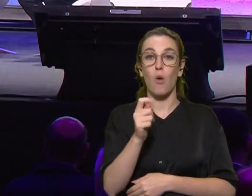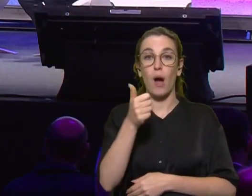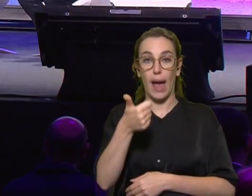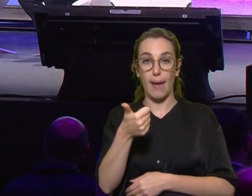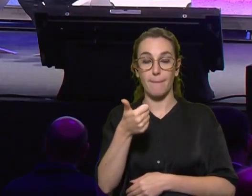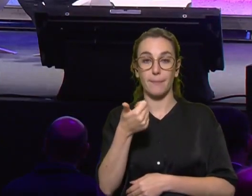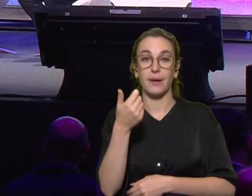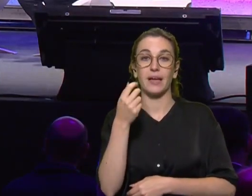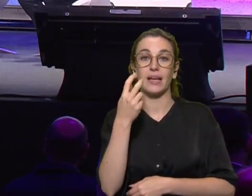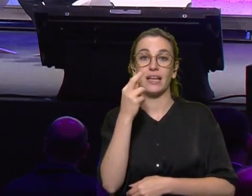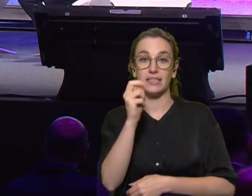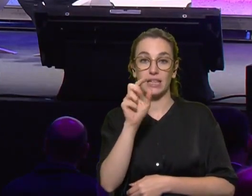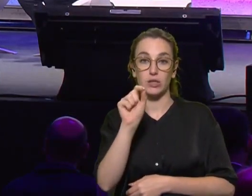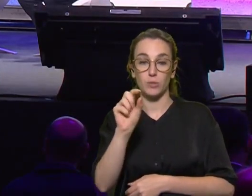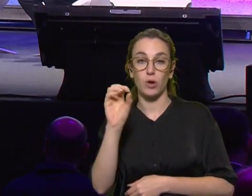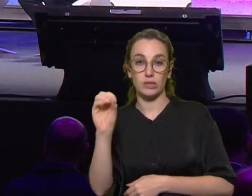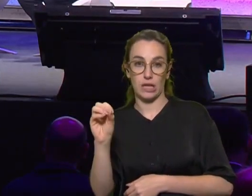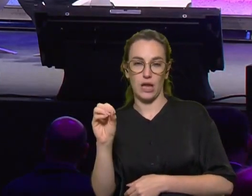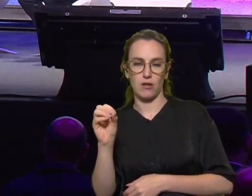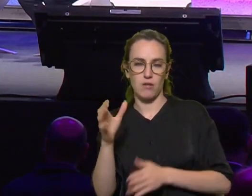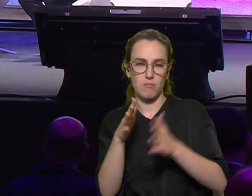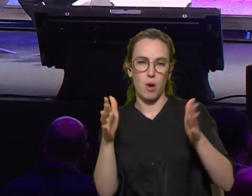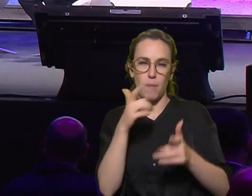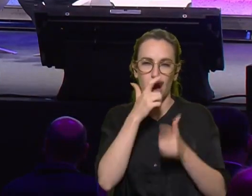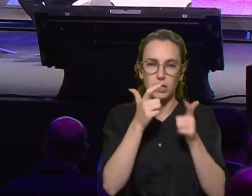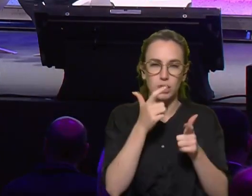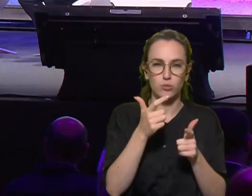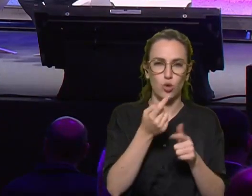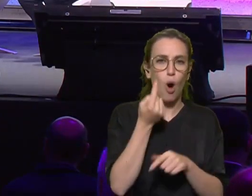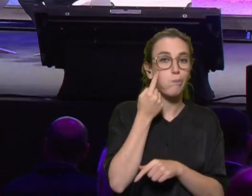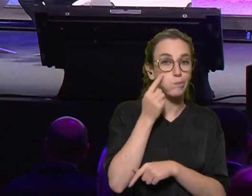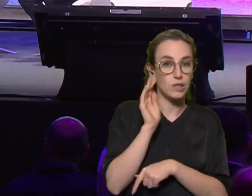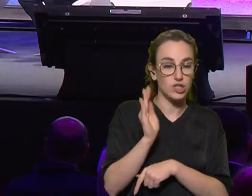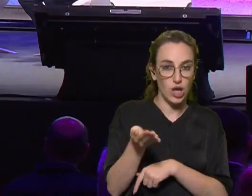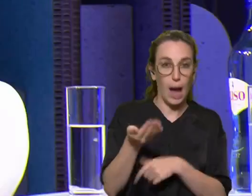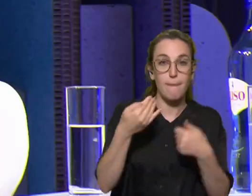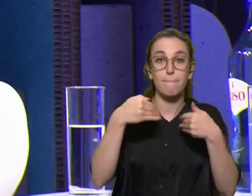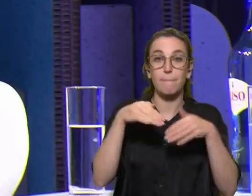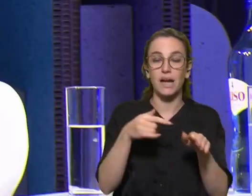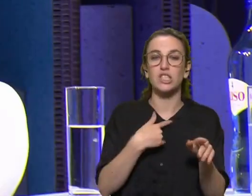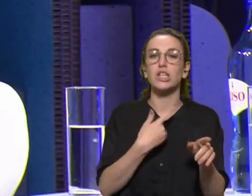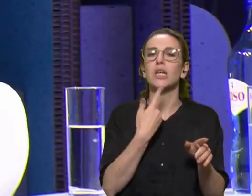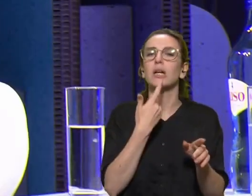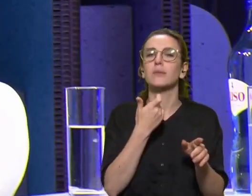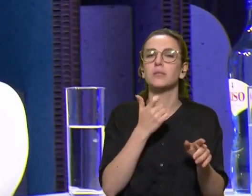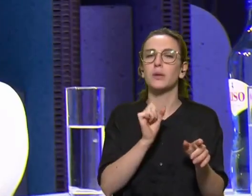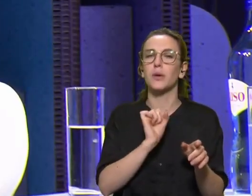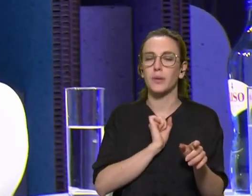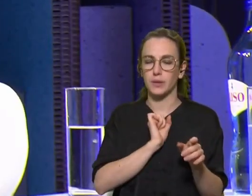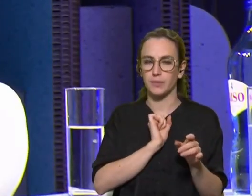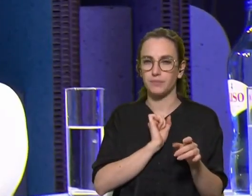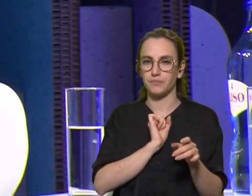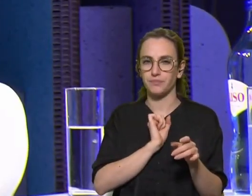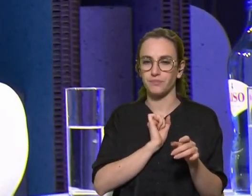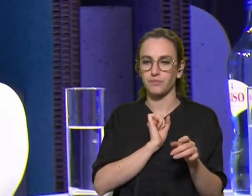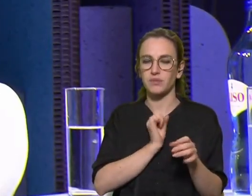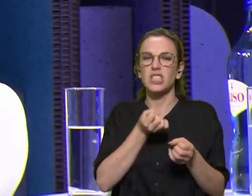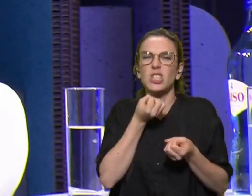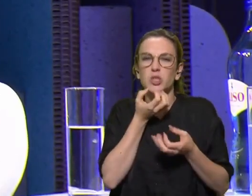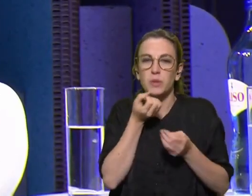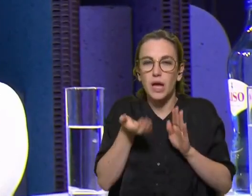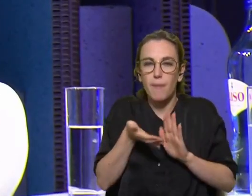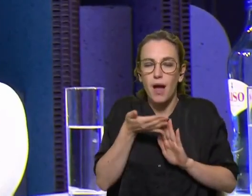Miguel Pupkaya, we're going to talk about Web 3. So my question is